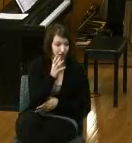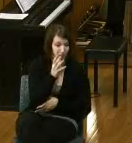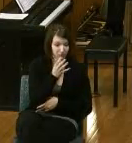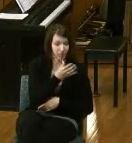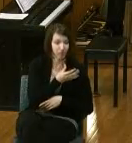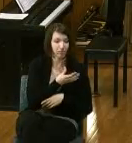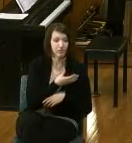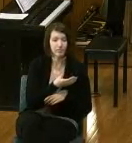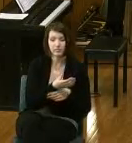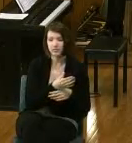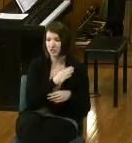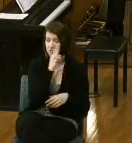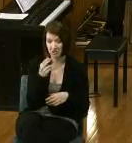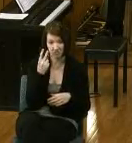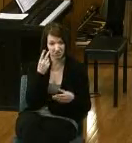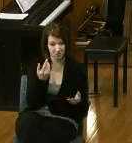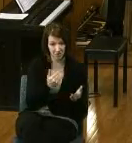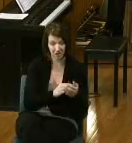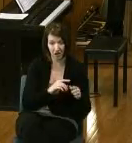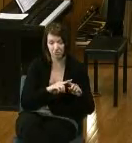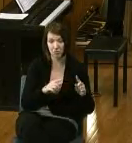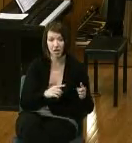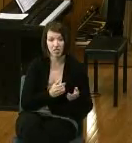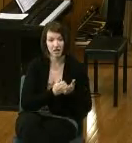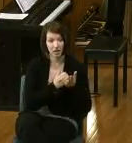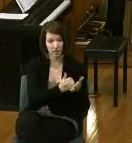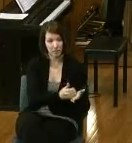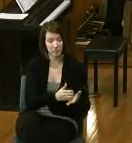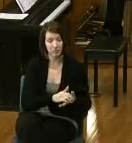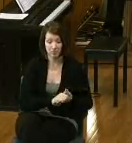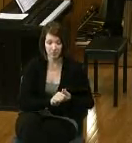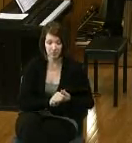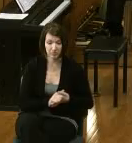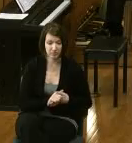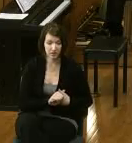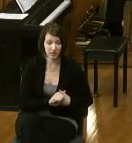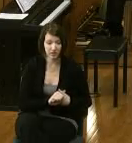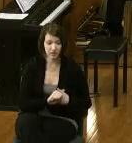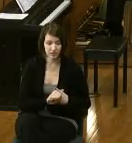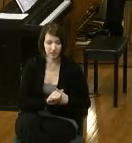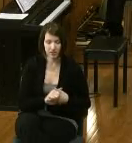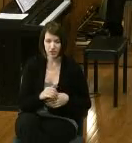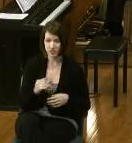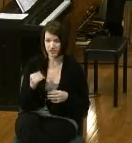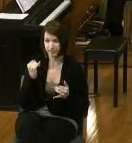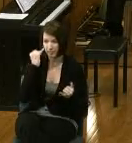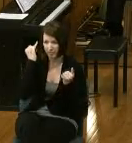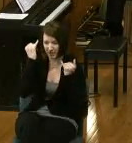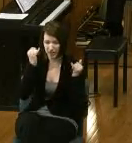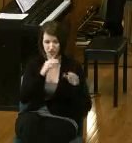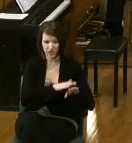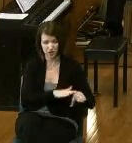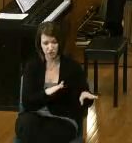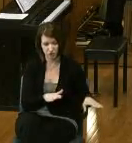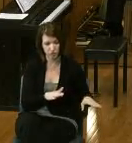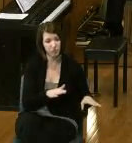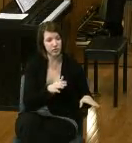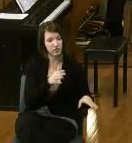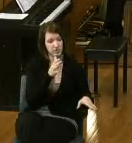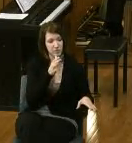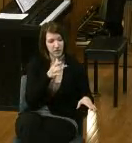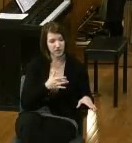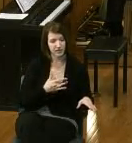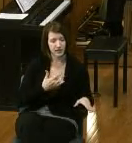that mother and children, but they did it for them. And I can just imagine that those young children and that mother